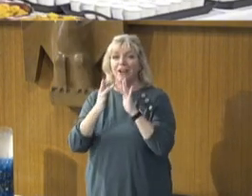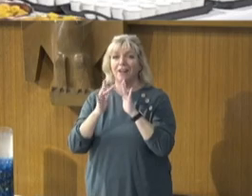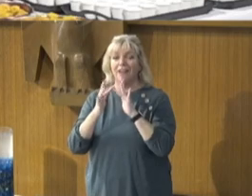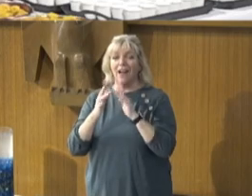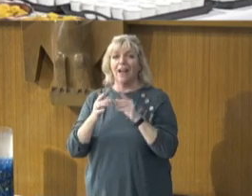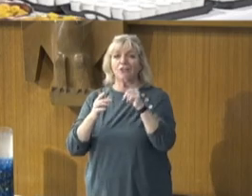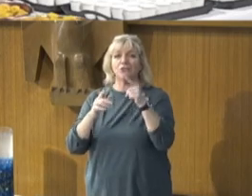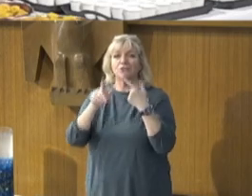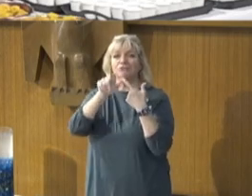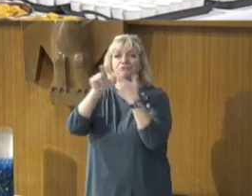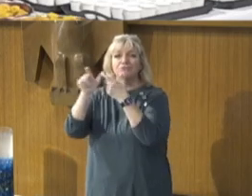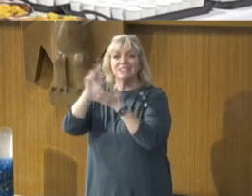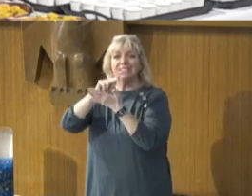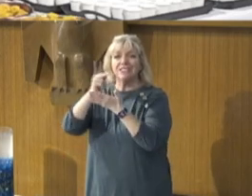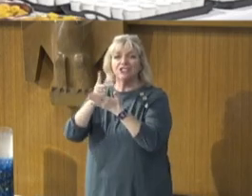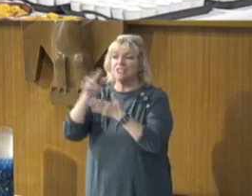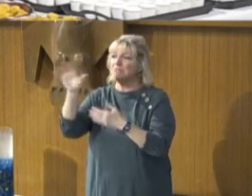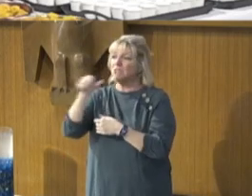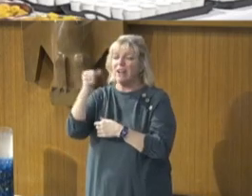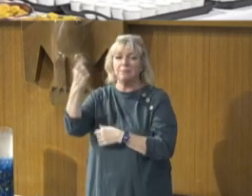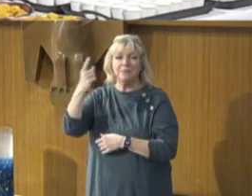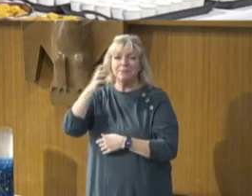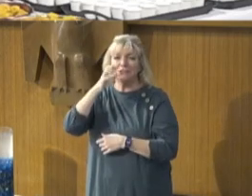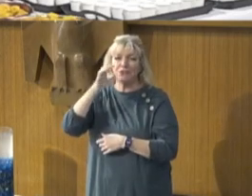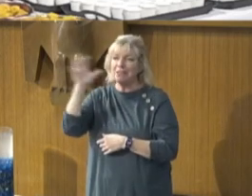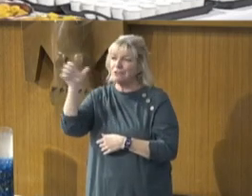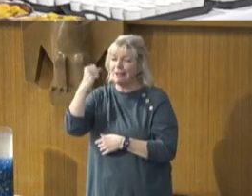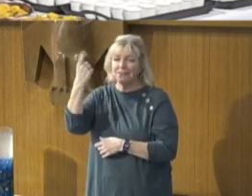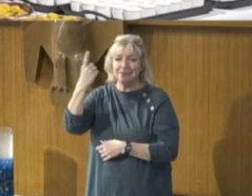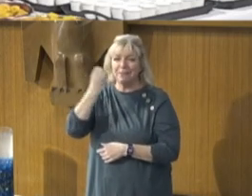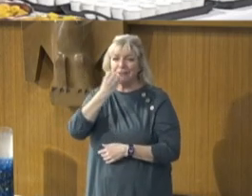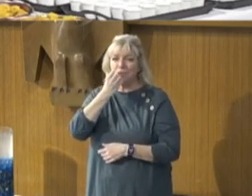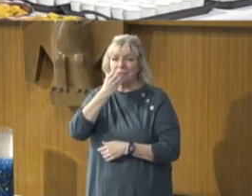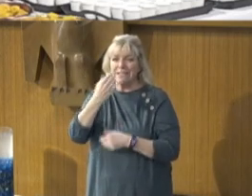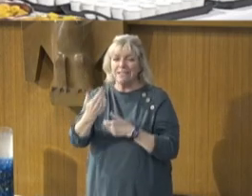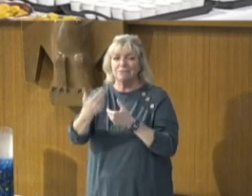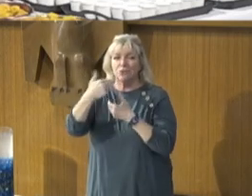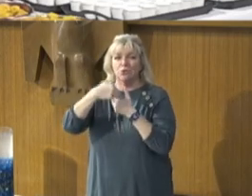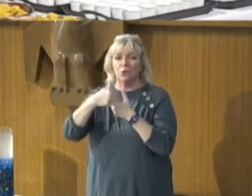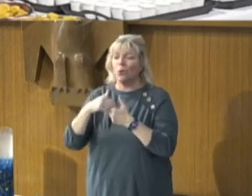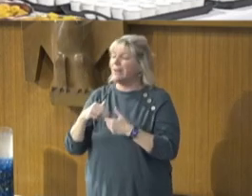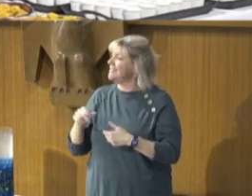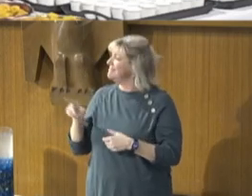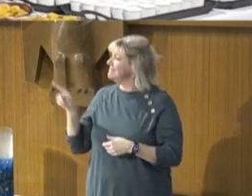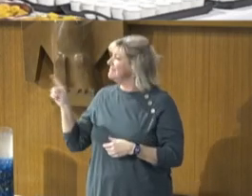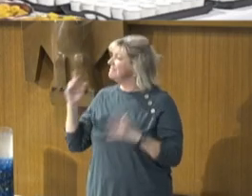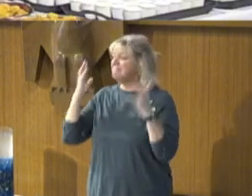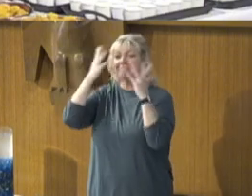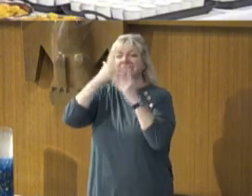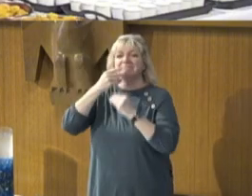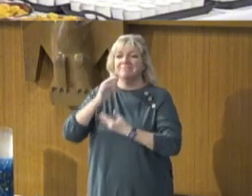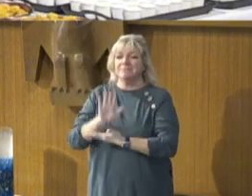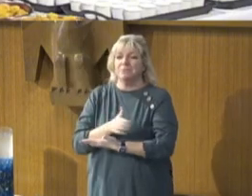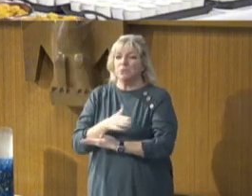you to go to your kitchen, grab something to drink, grab something to eat, enjoy Marie Tree's gorgeous music as we